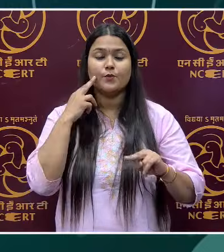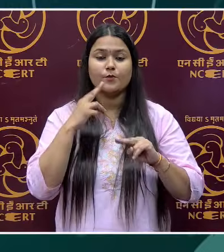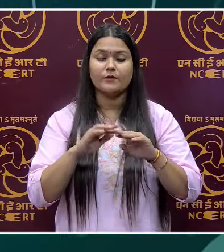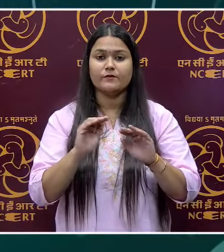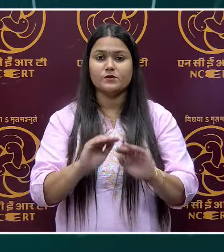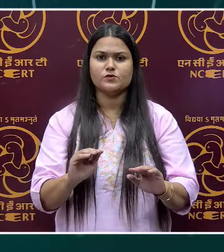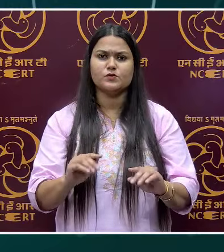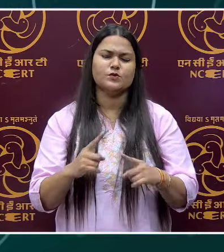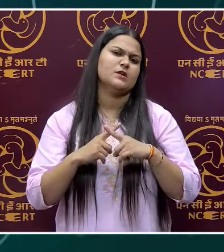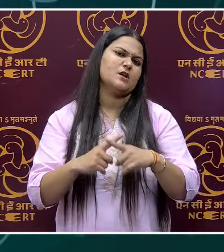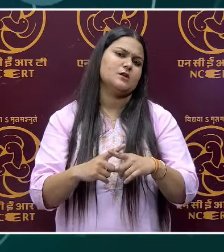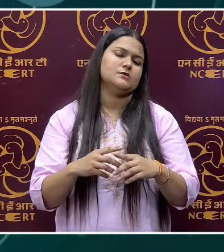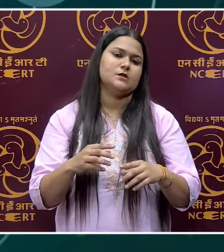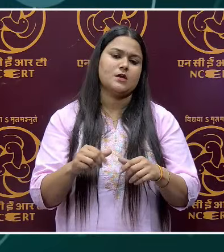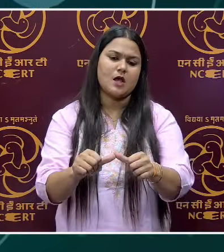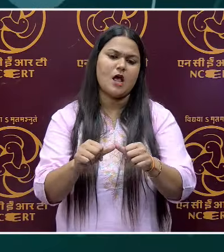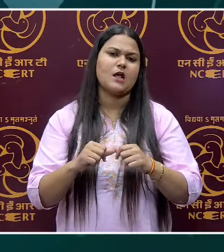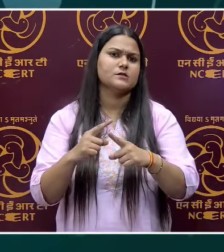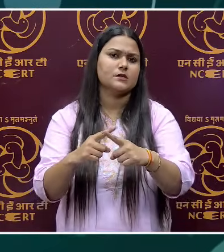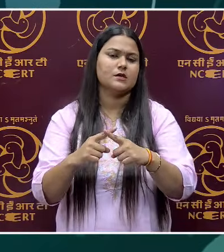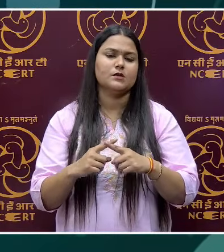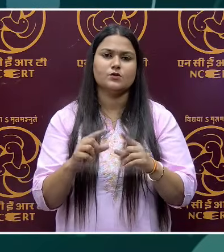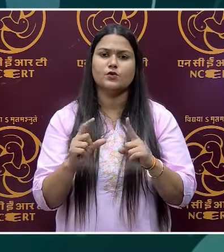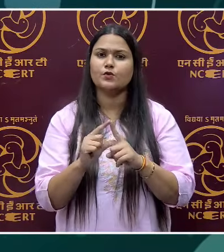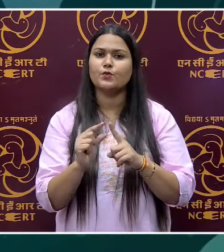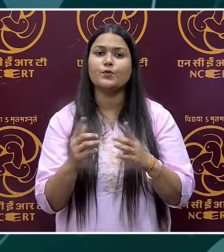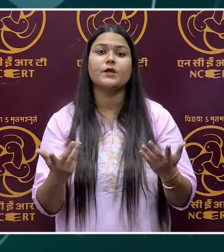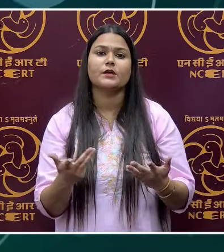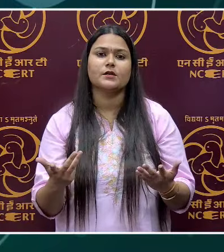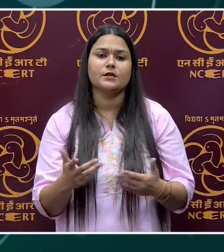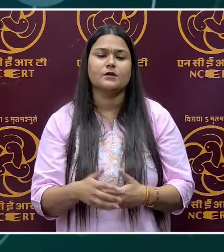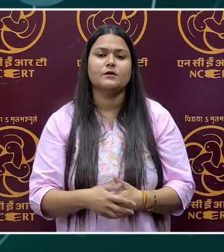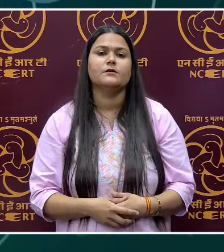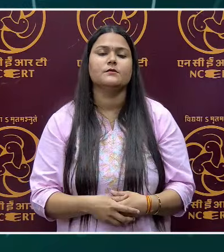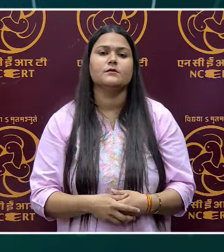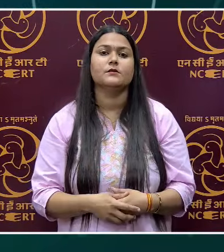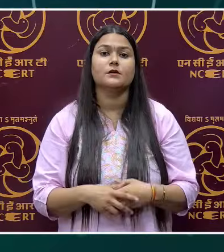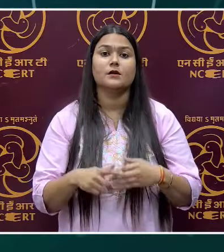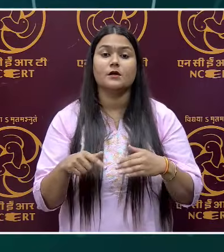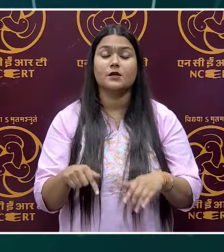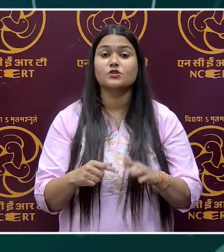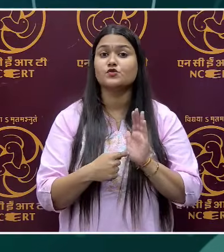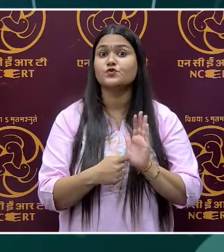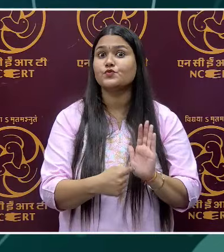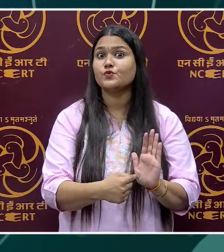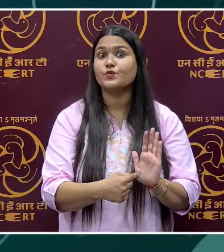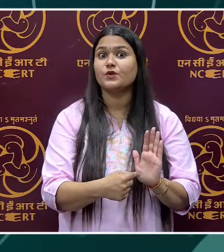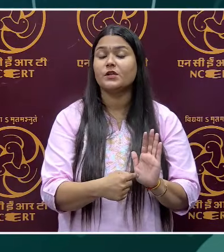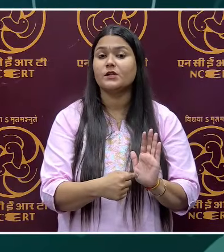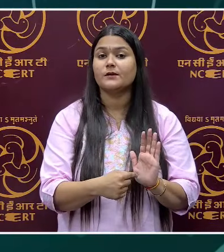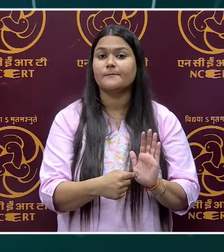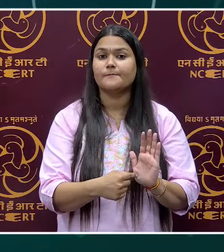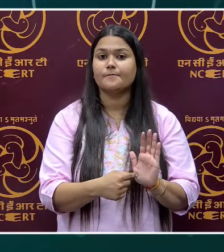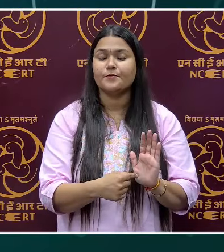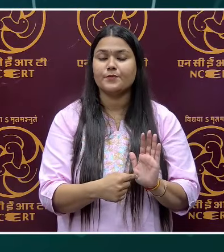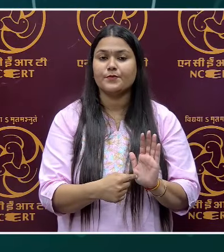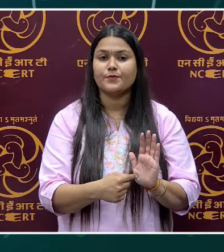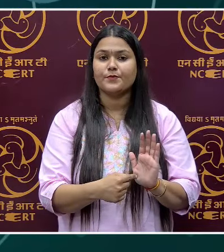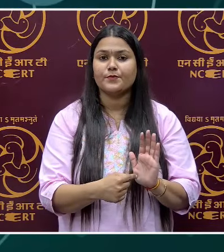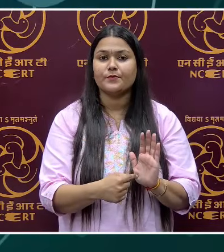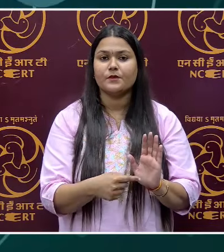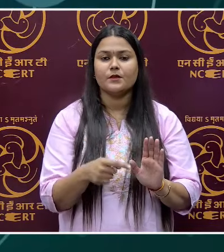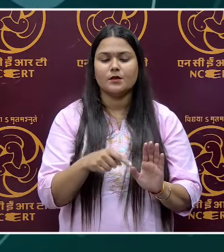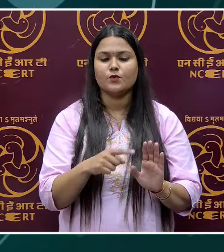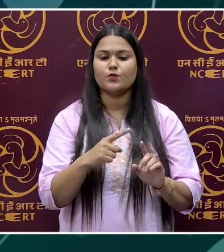gives a wrong answer. Let us see what it will do. It gives this pop-up that you have done